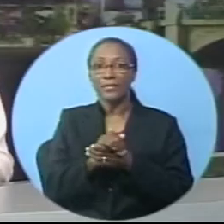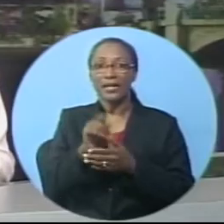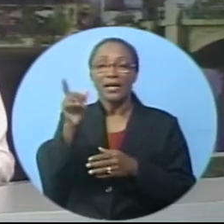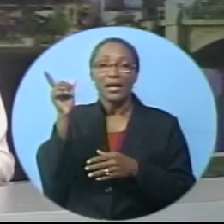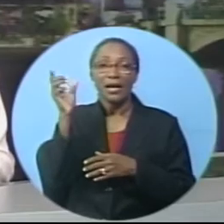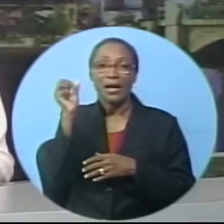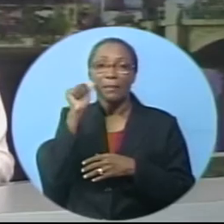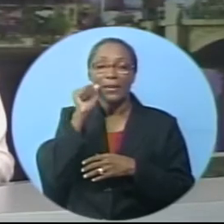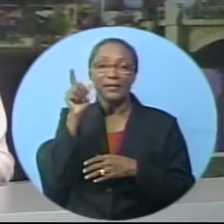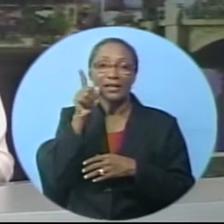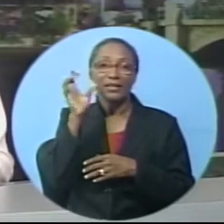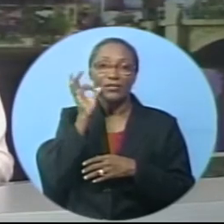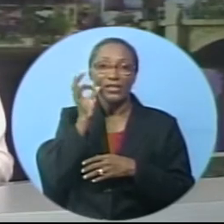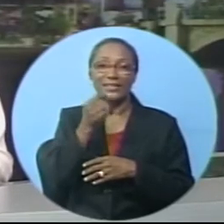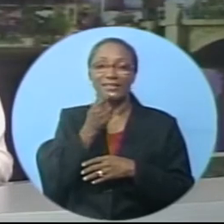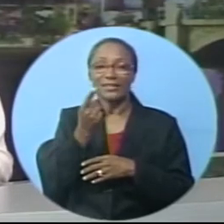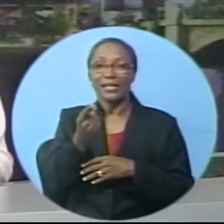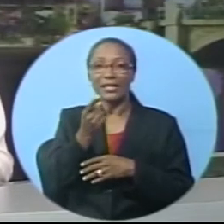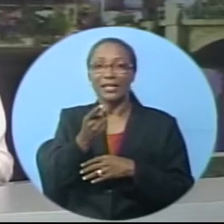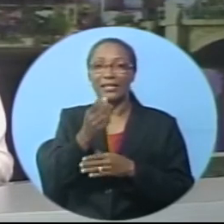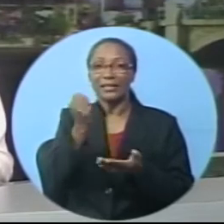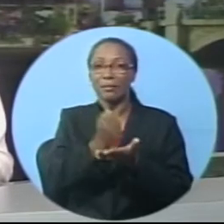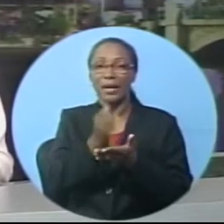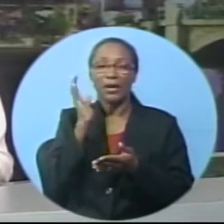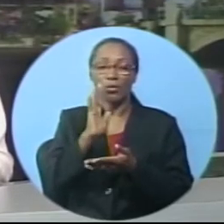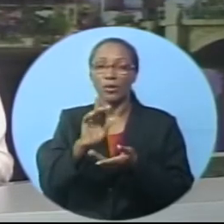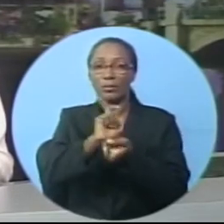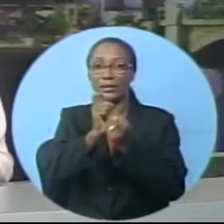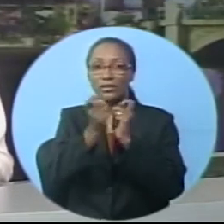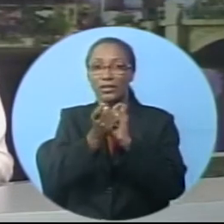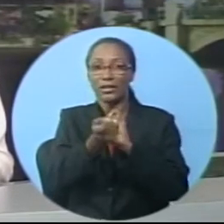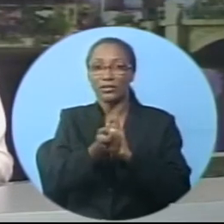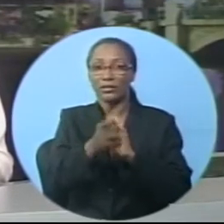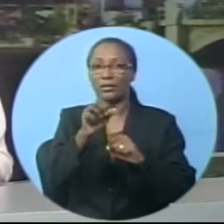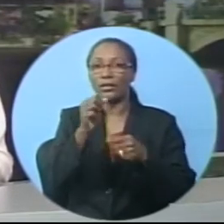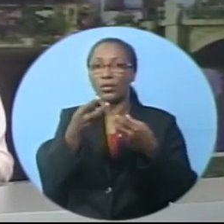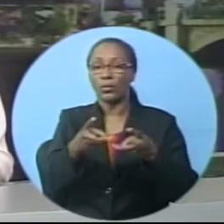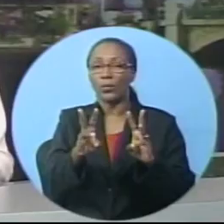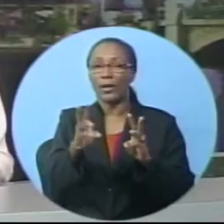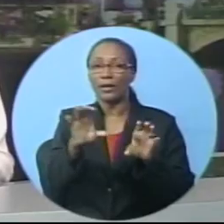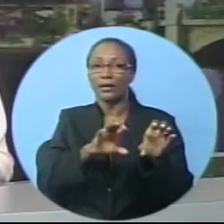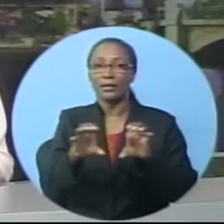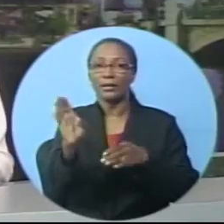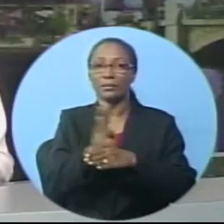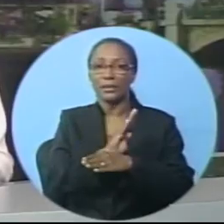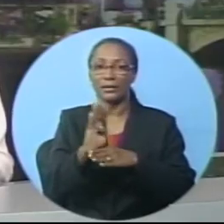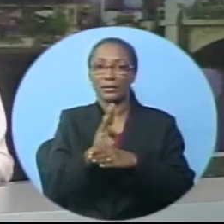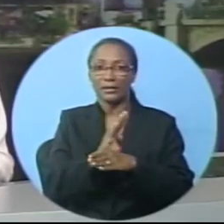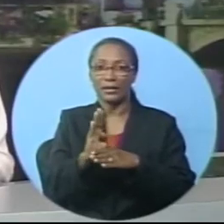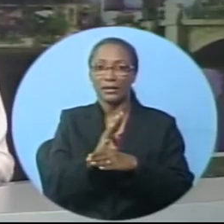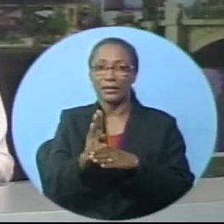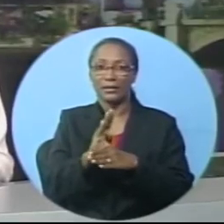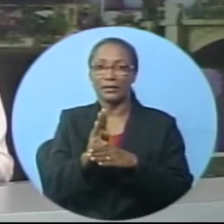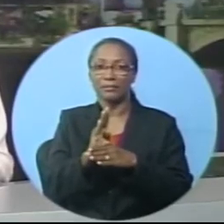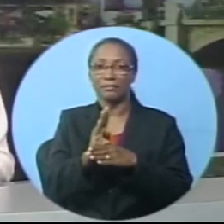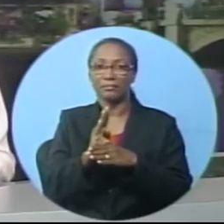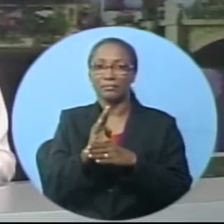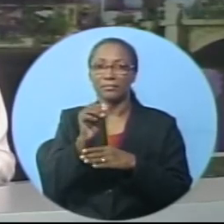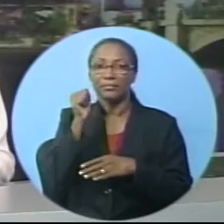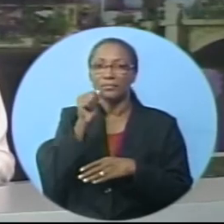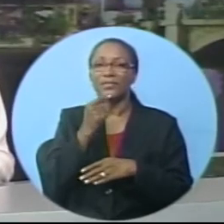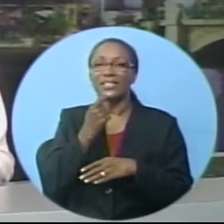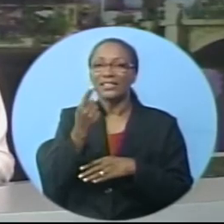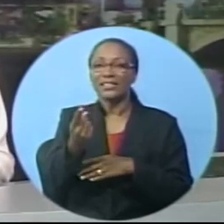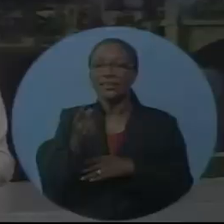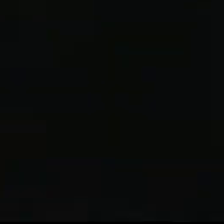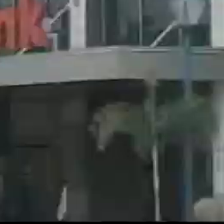be restructuring its support functions, which will result in operating efficiencies and streamlined processes and controls. She